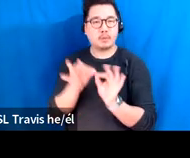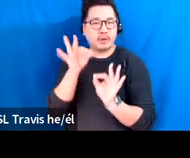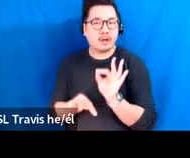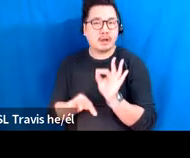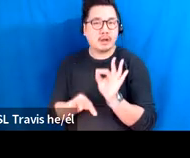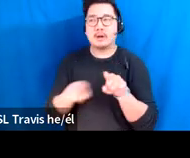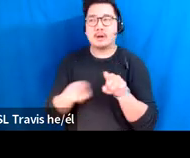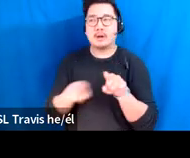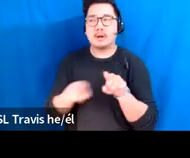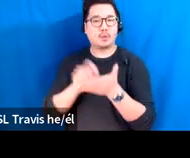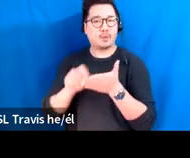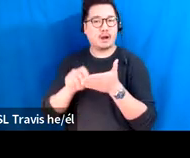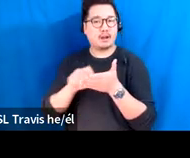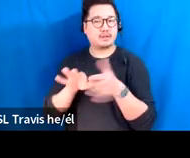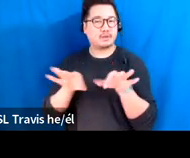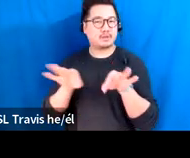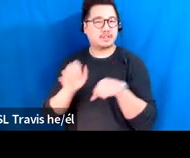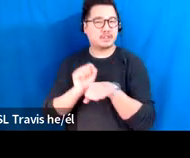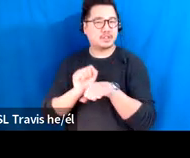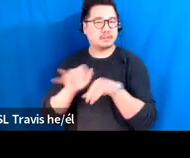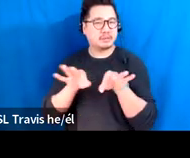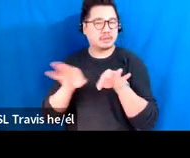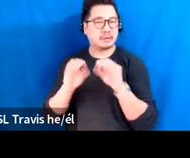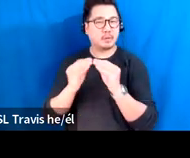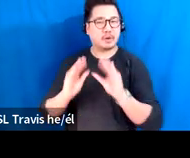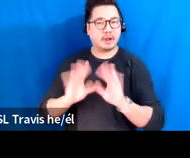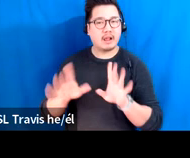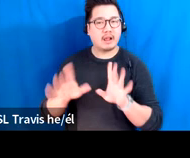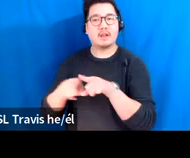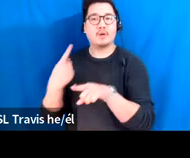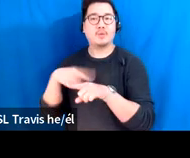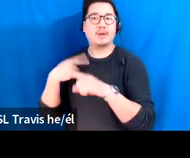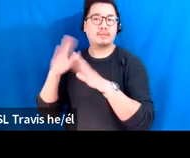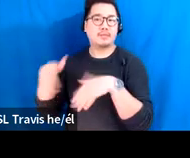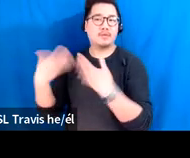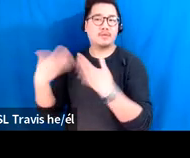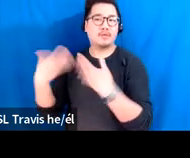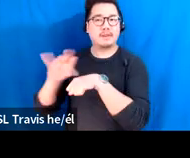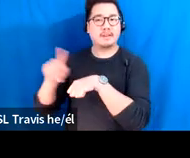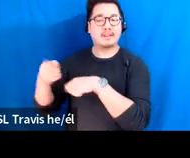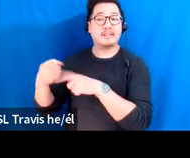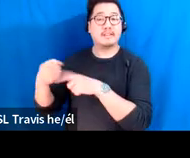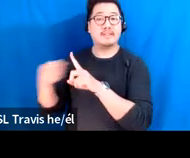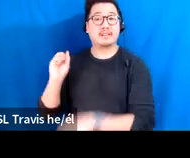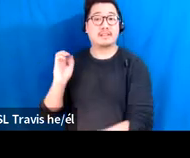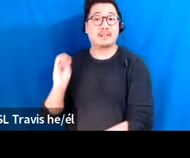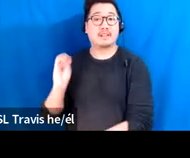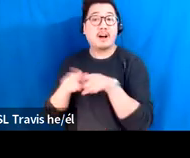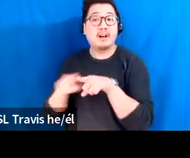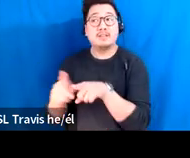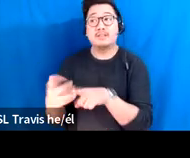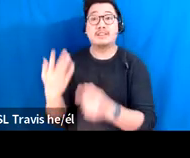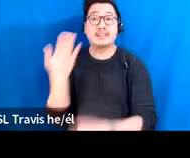descriptions and promote openings via our social media channels we certainly could use word of mouth too so if you know